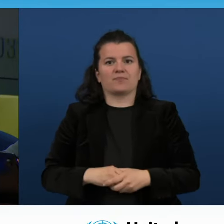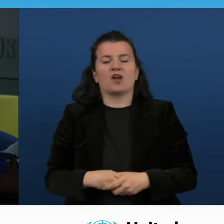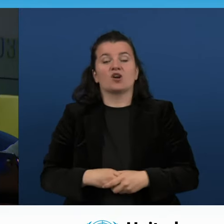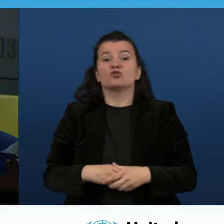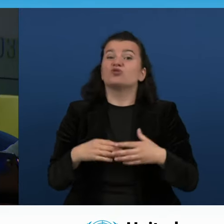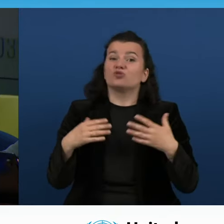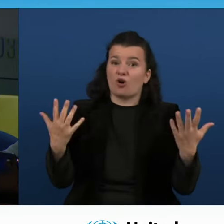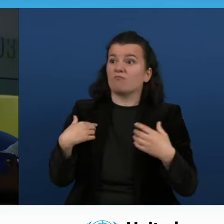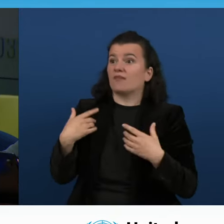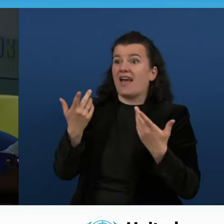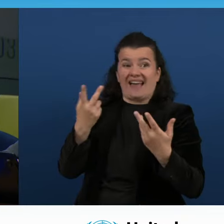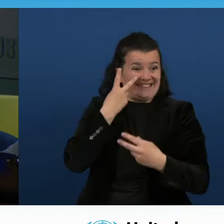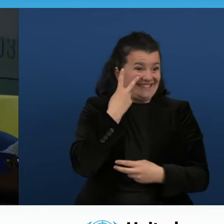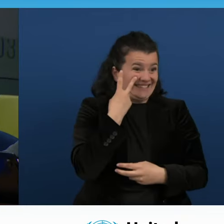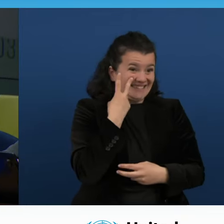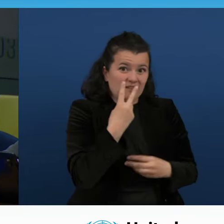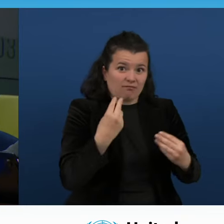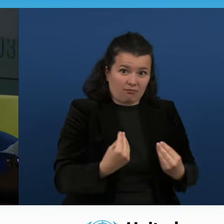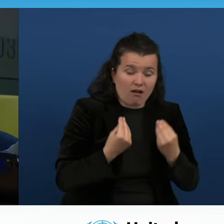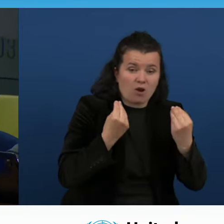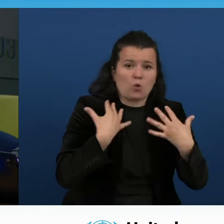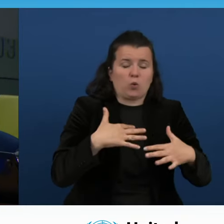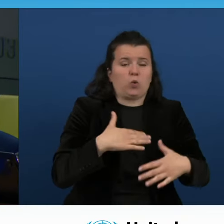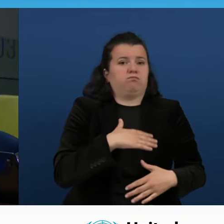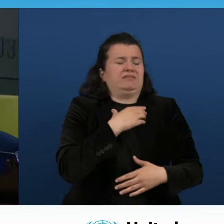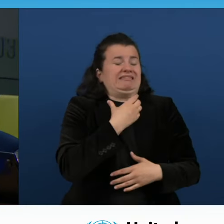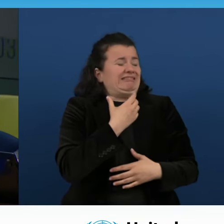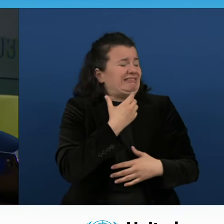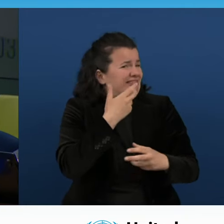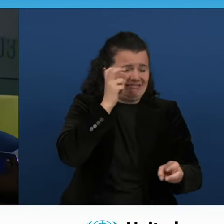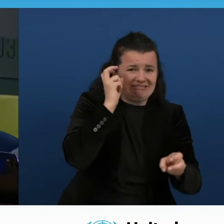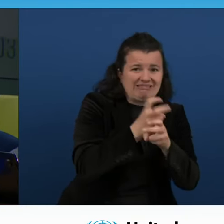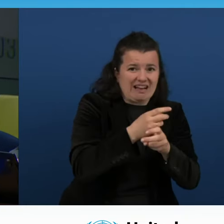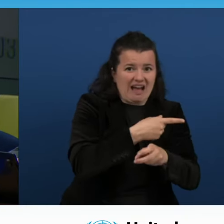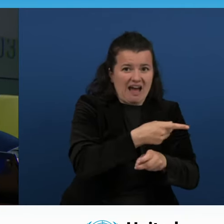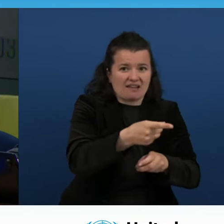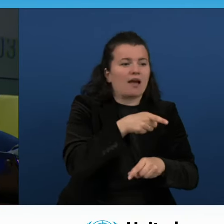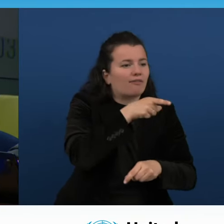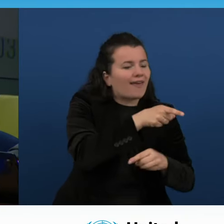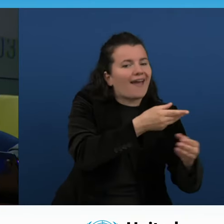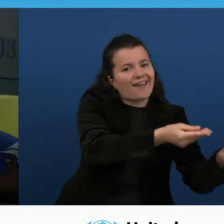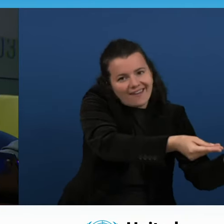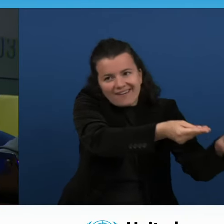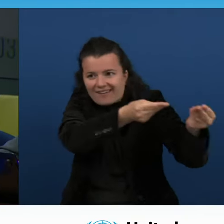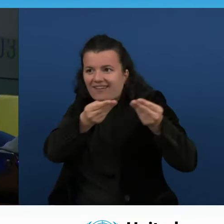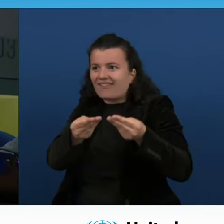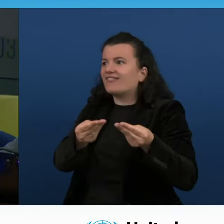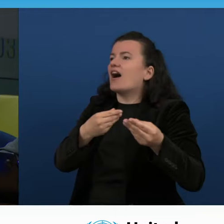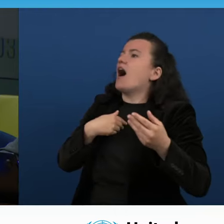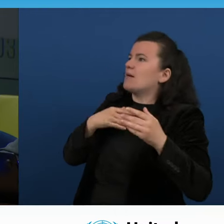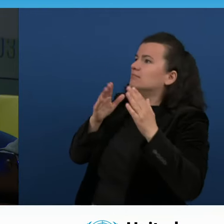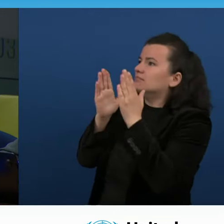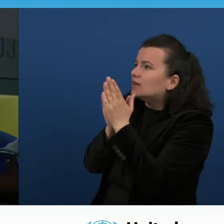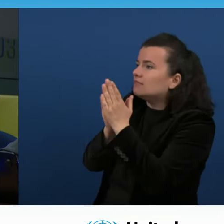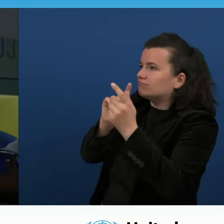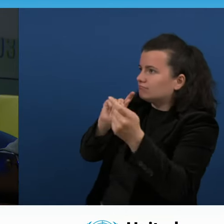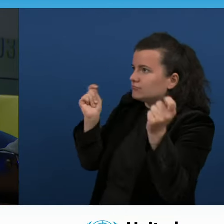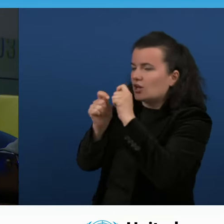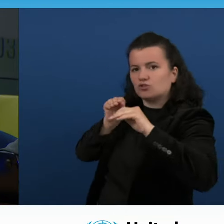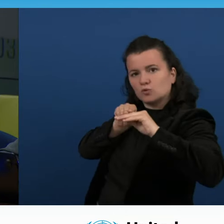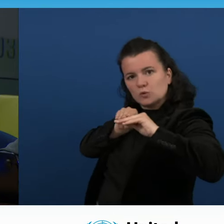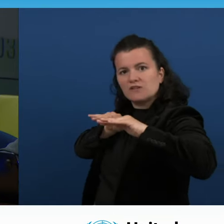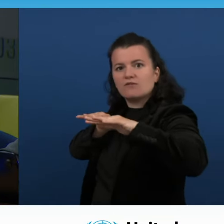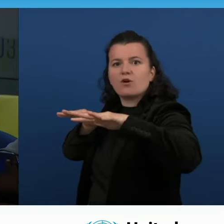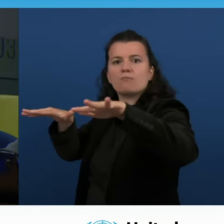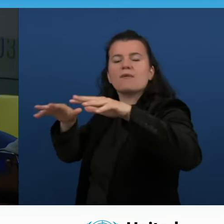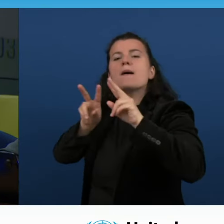it. Your presence here in this forum is proof that this promise is being complied with the